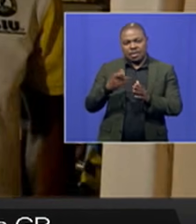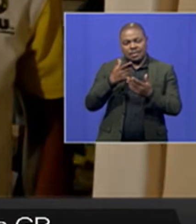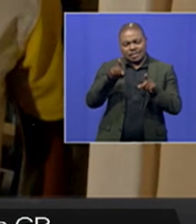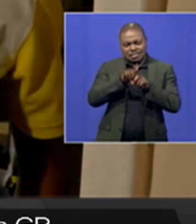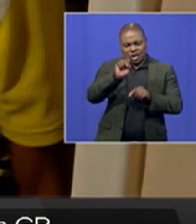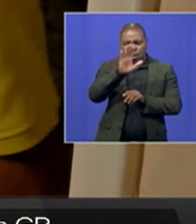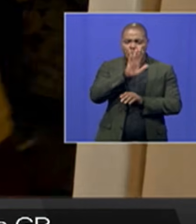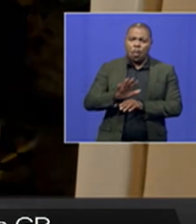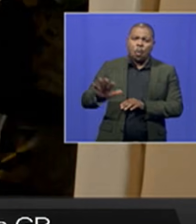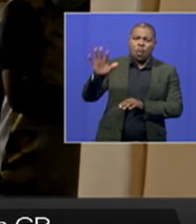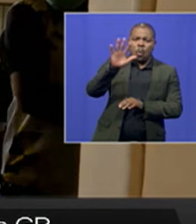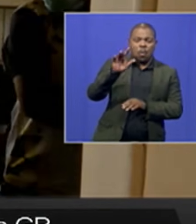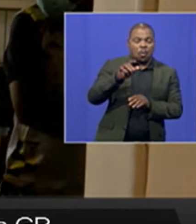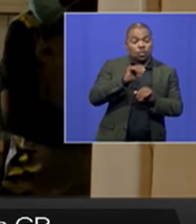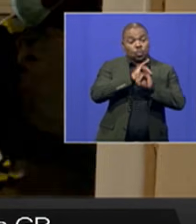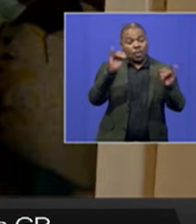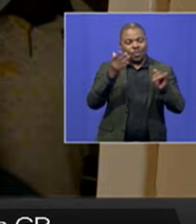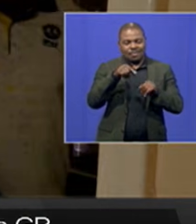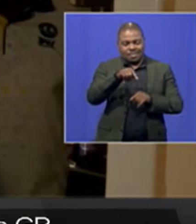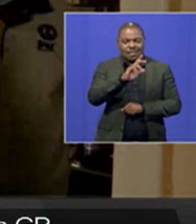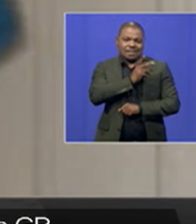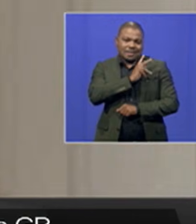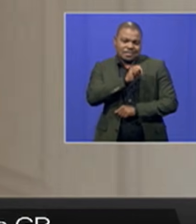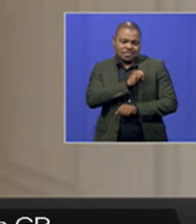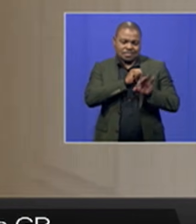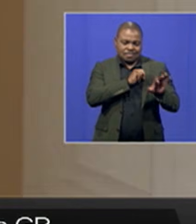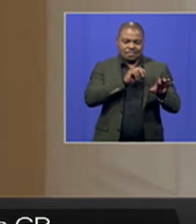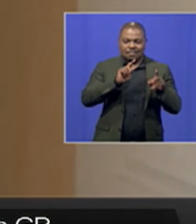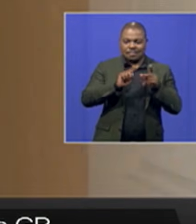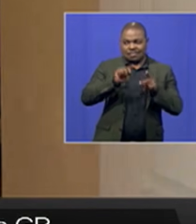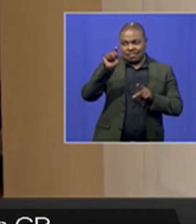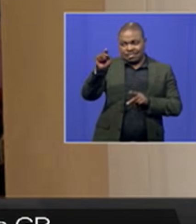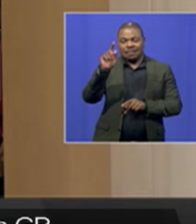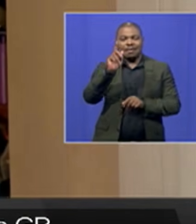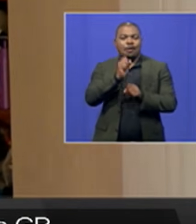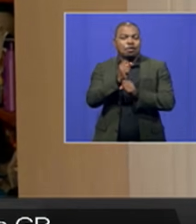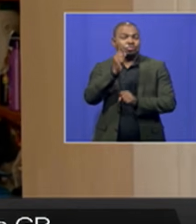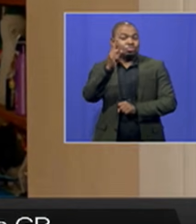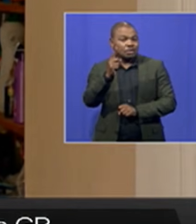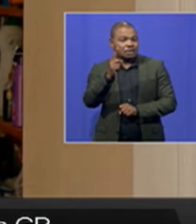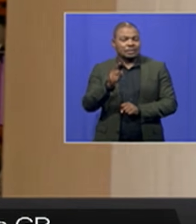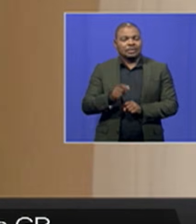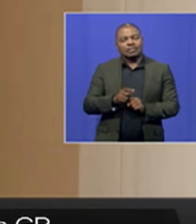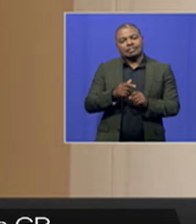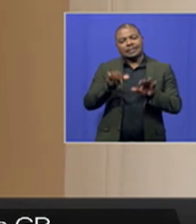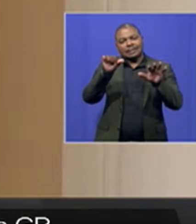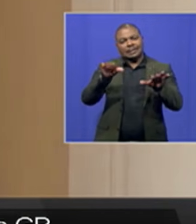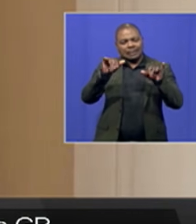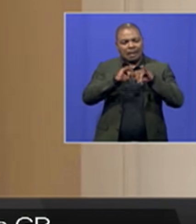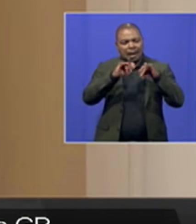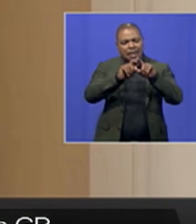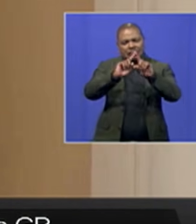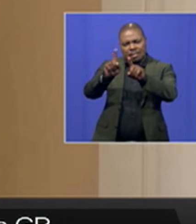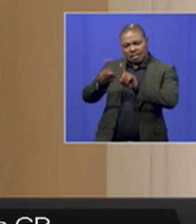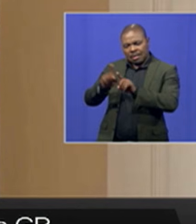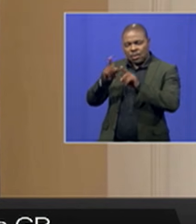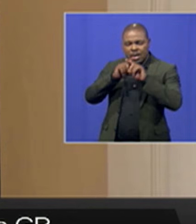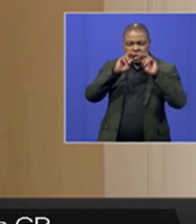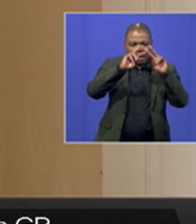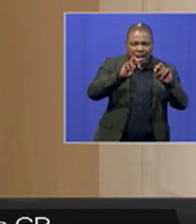country, mainly in KwaZulu-Natal and in Gauteng, where we are following about 16 companies and about